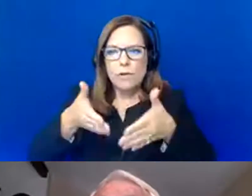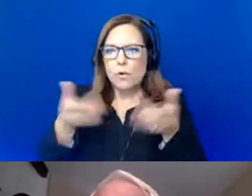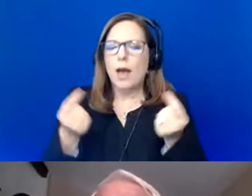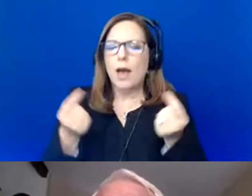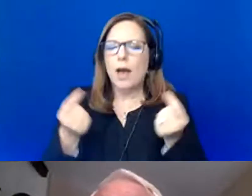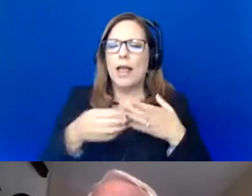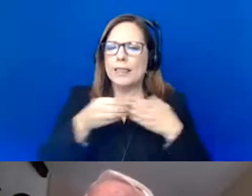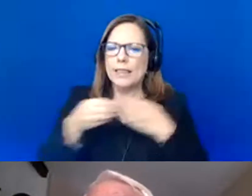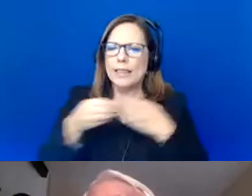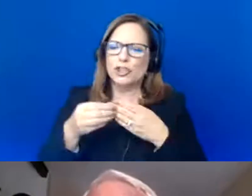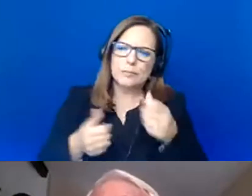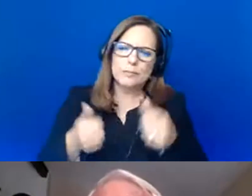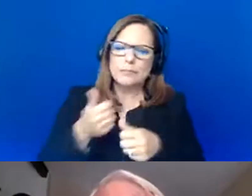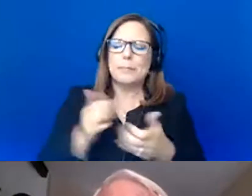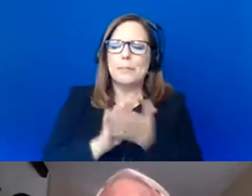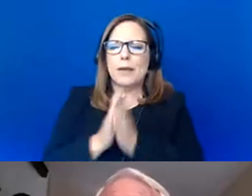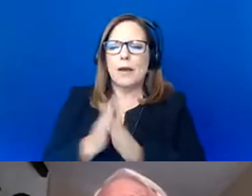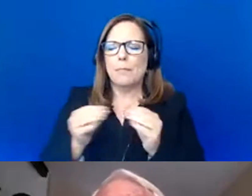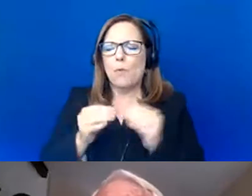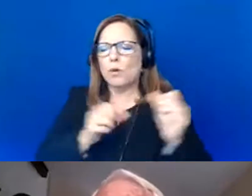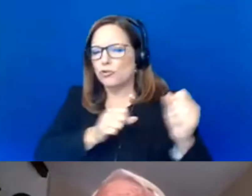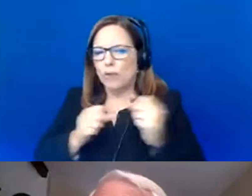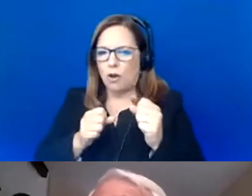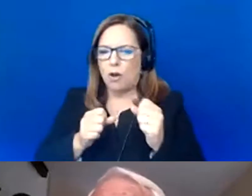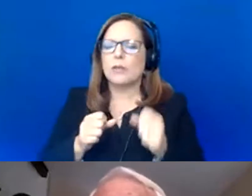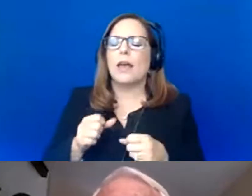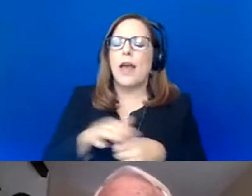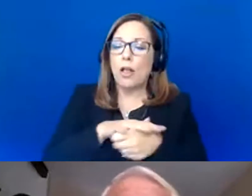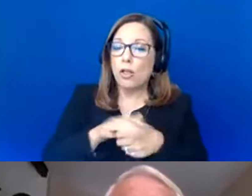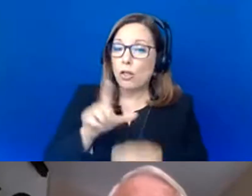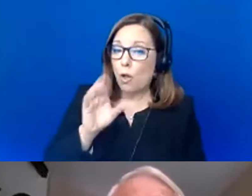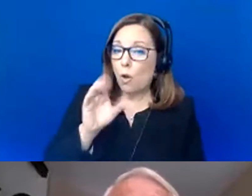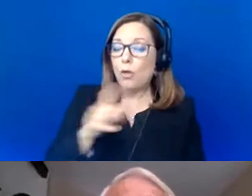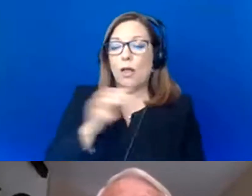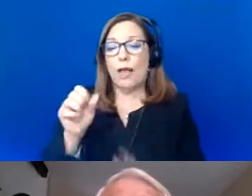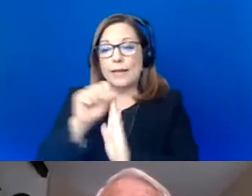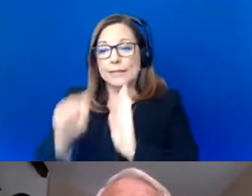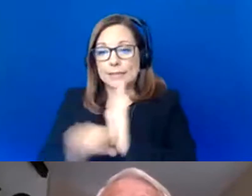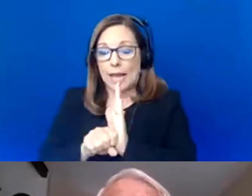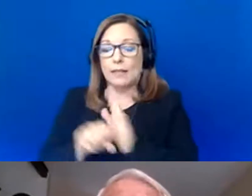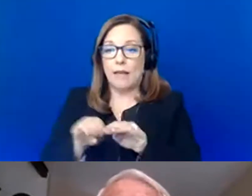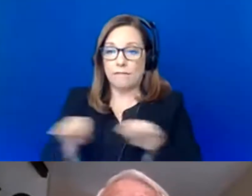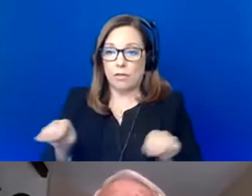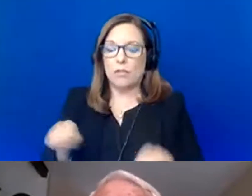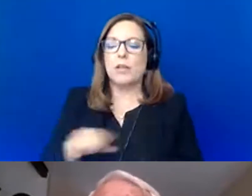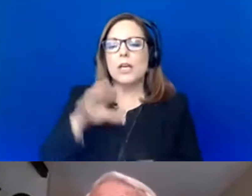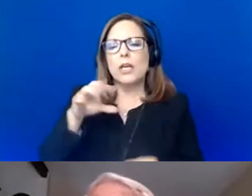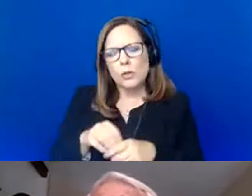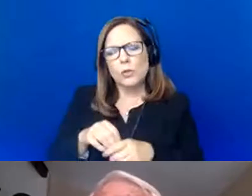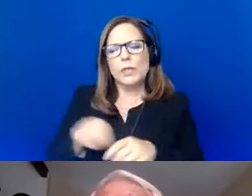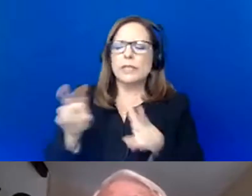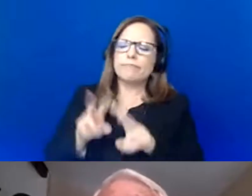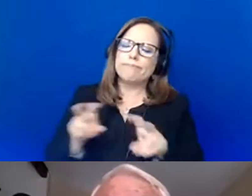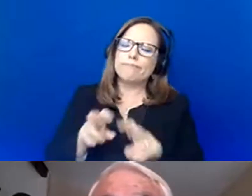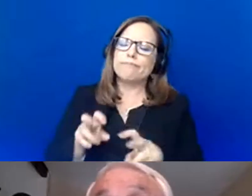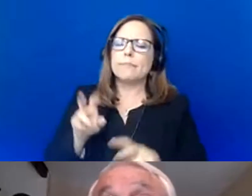at the local and state levels, including revisiting the local structure, which